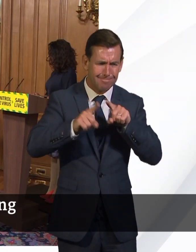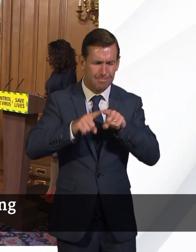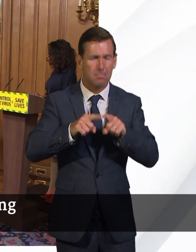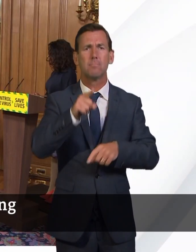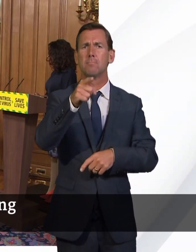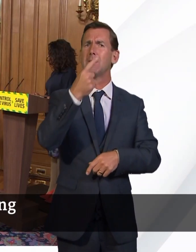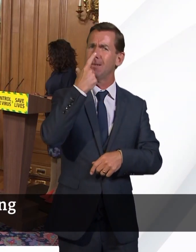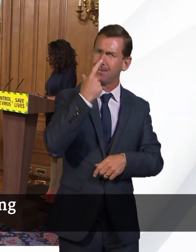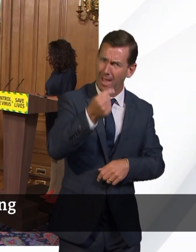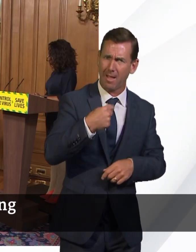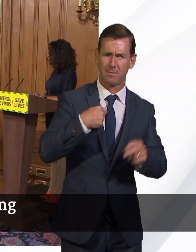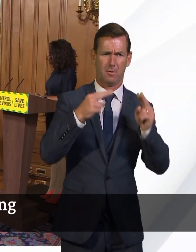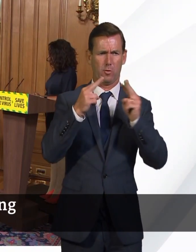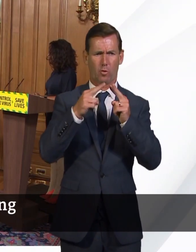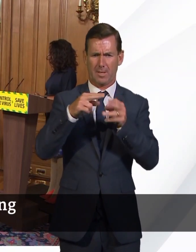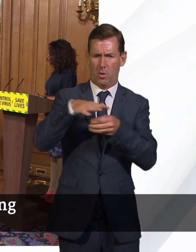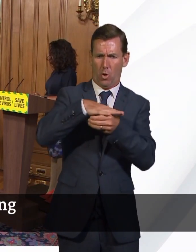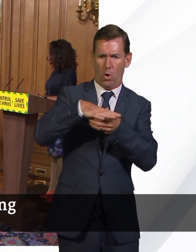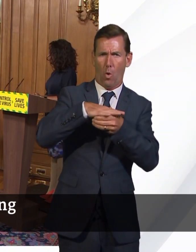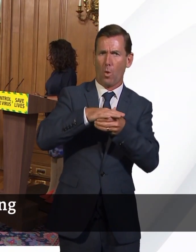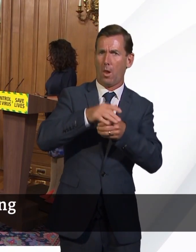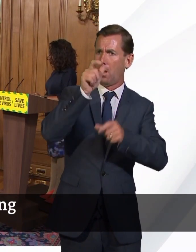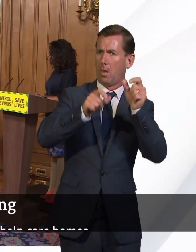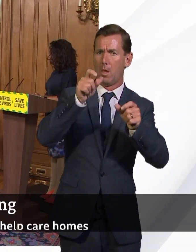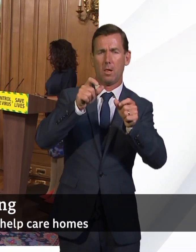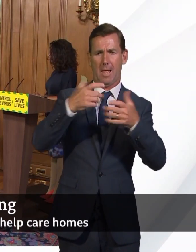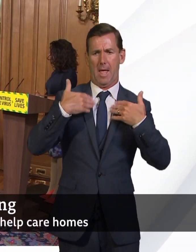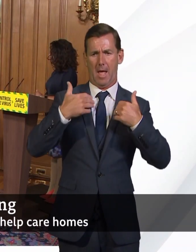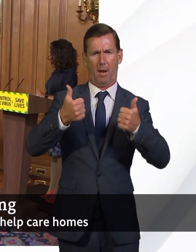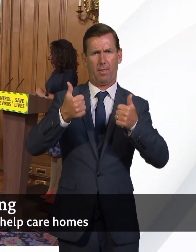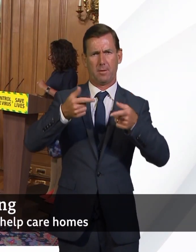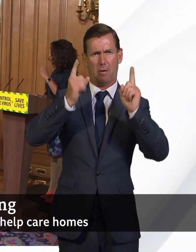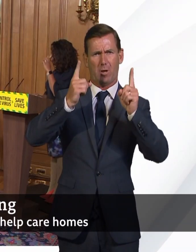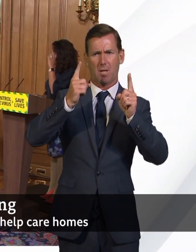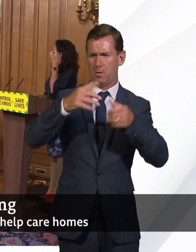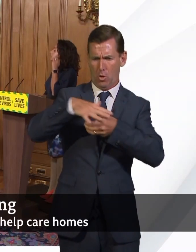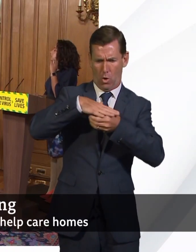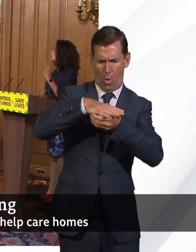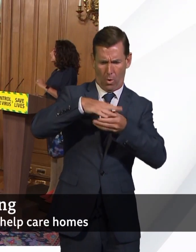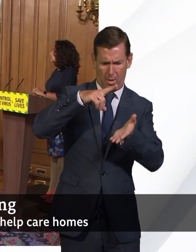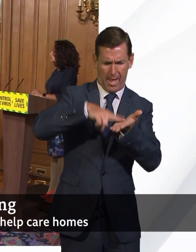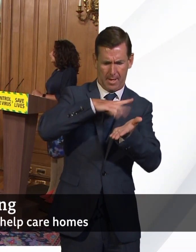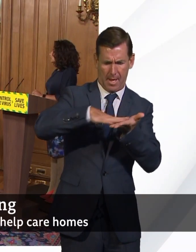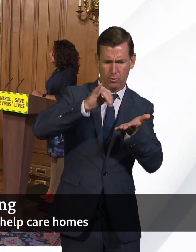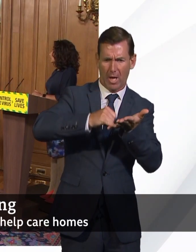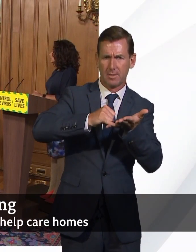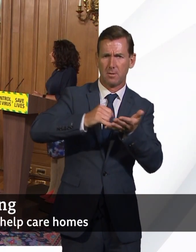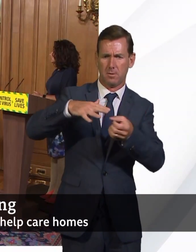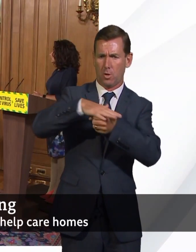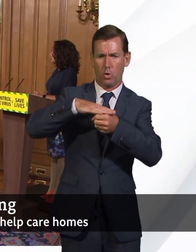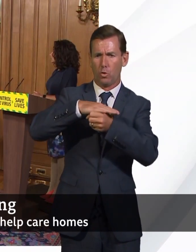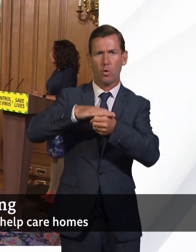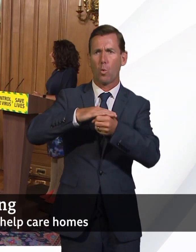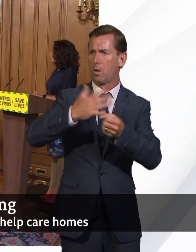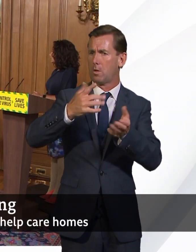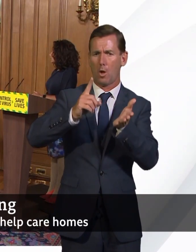local oversight of that, and Directors of Public Health are working with the local NHS and local authority Directors of